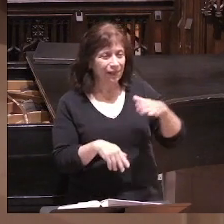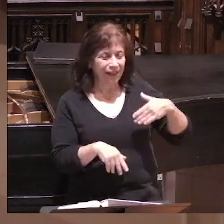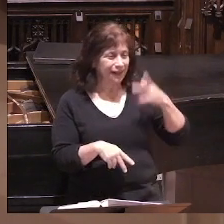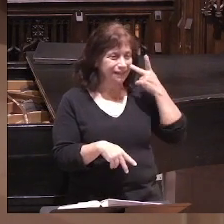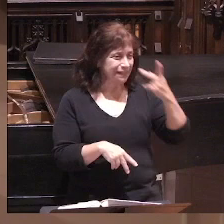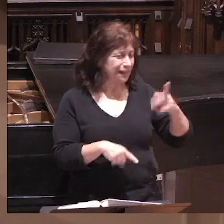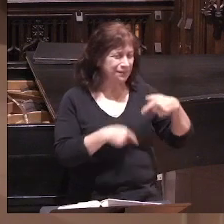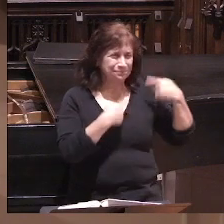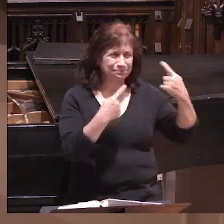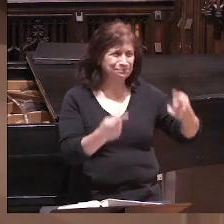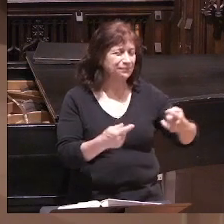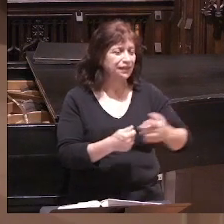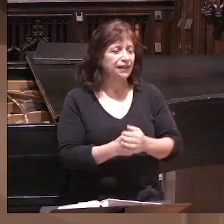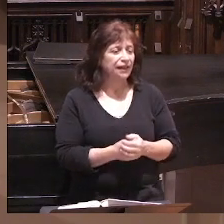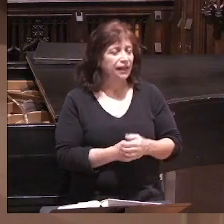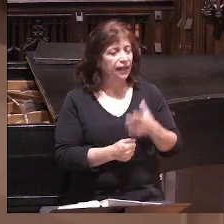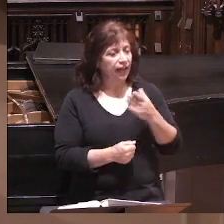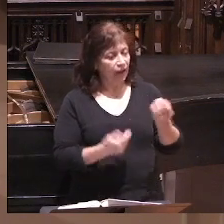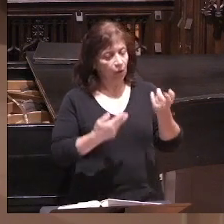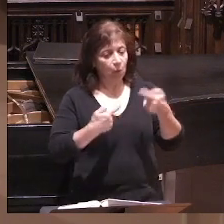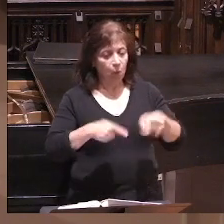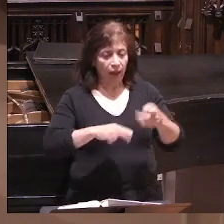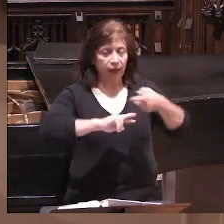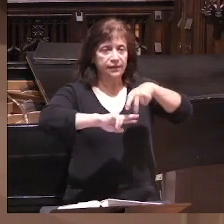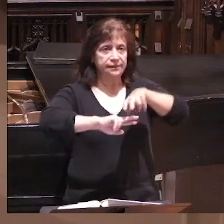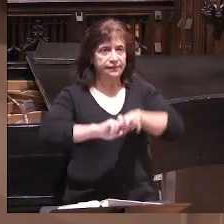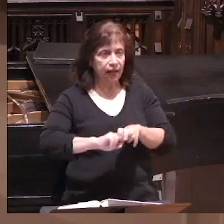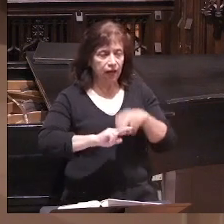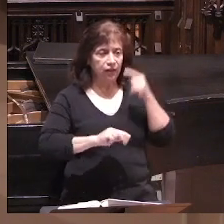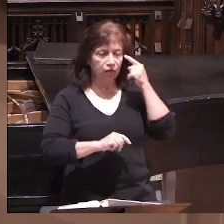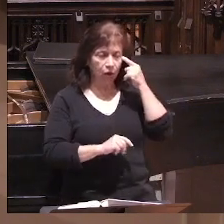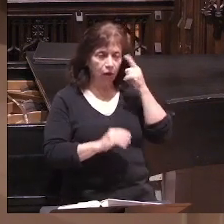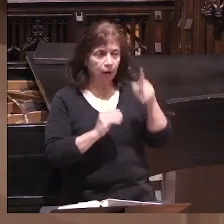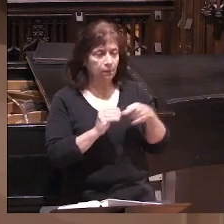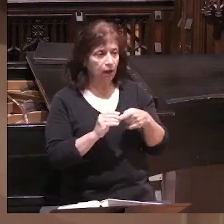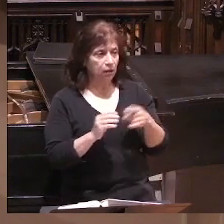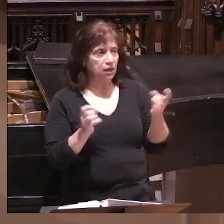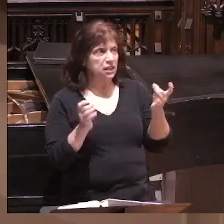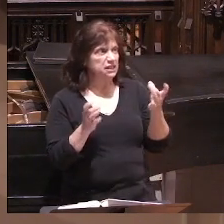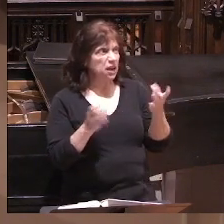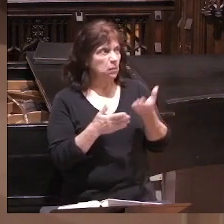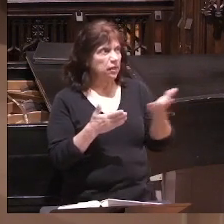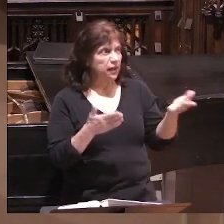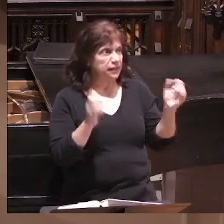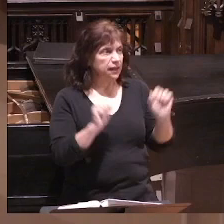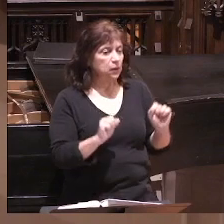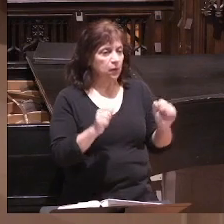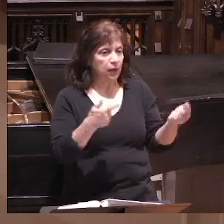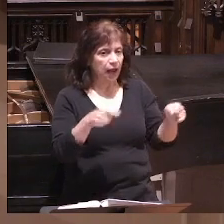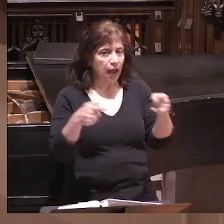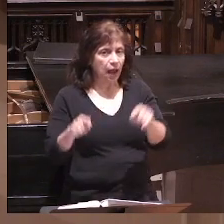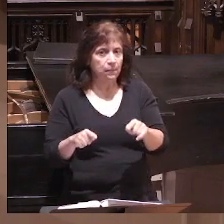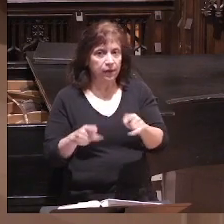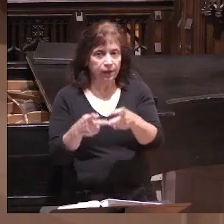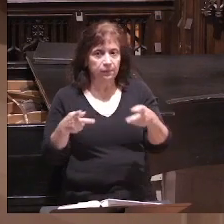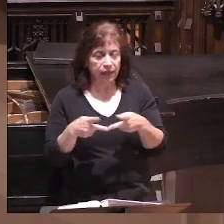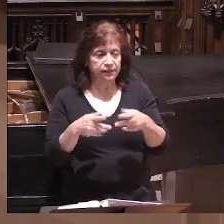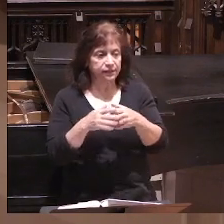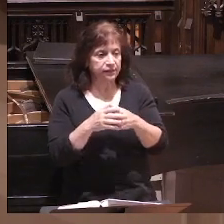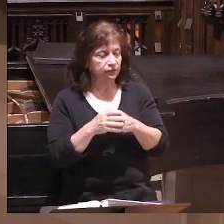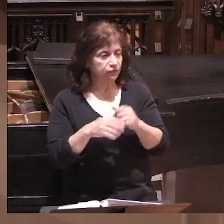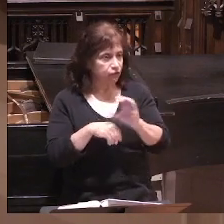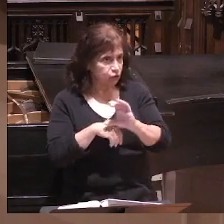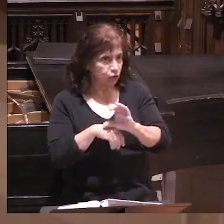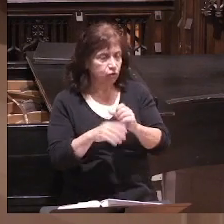seen. And even as I sat there and thought about the terrible things that happen in places of worship, and